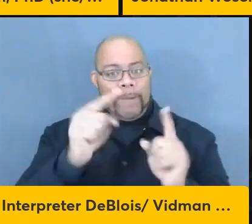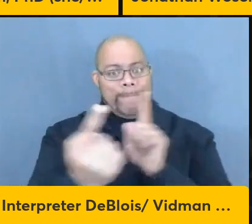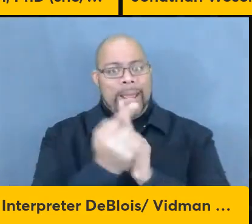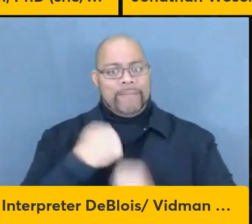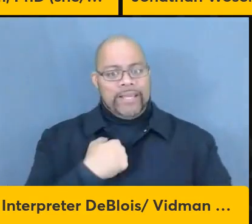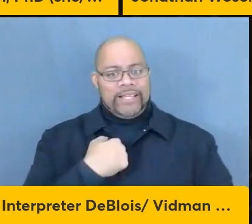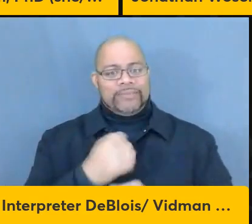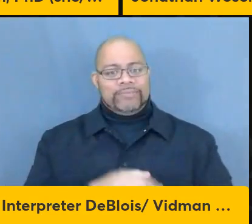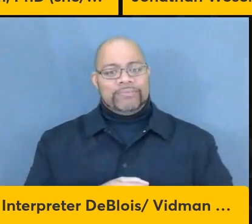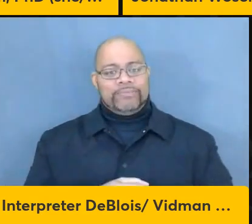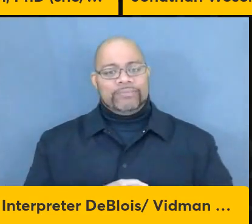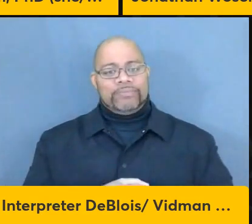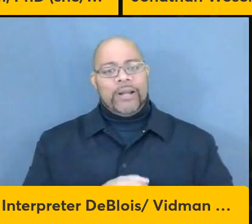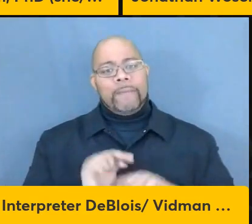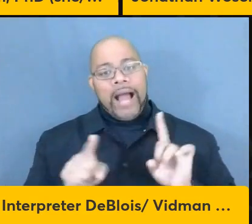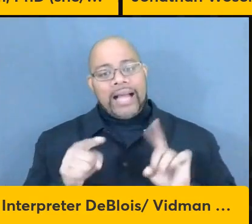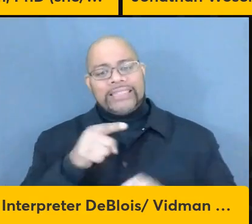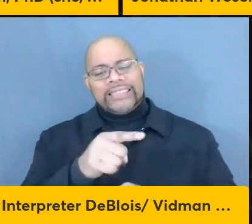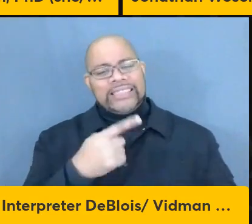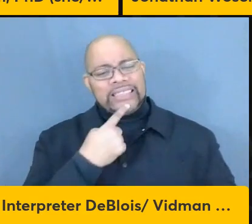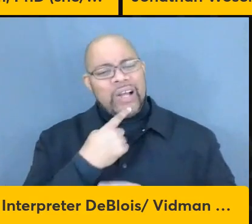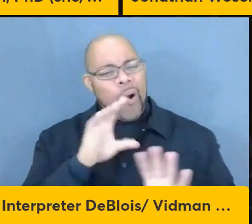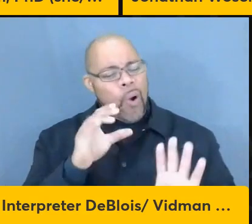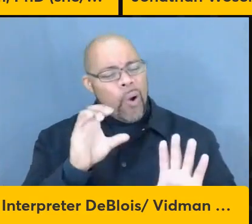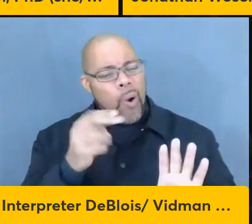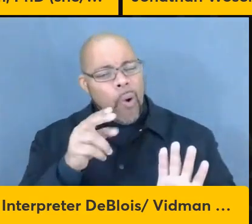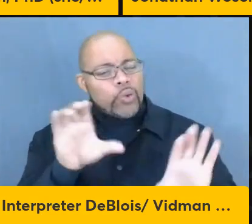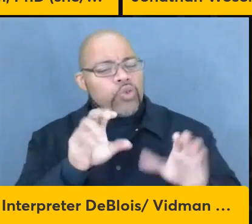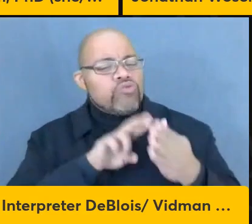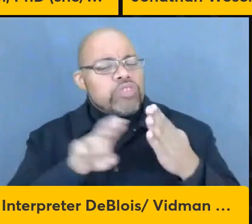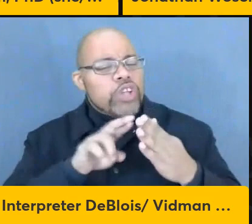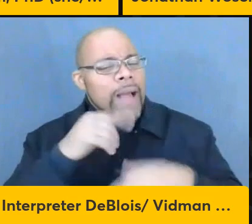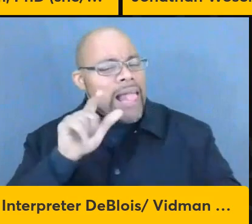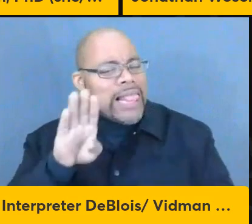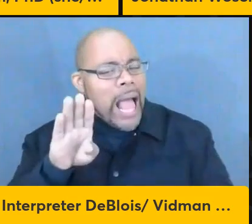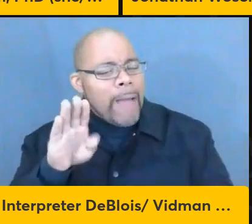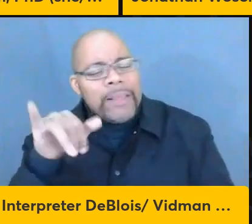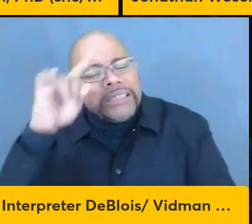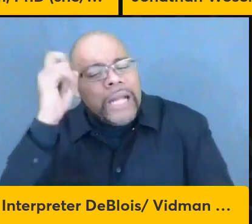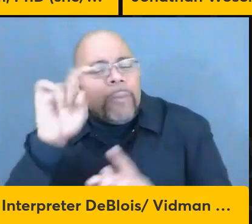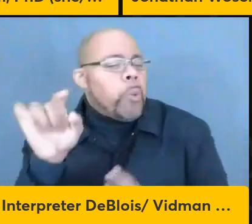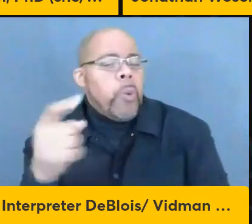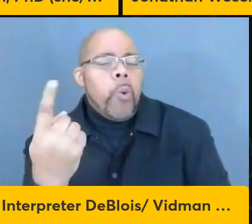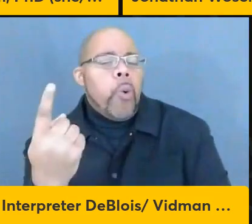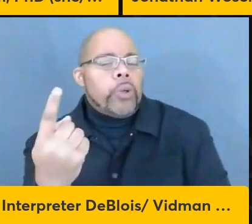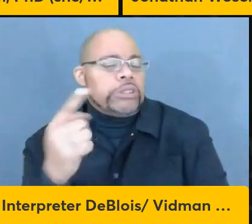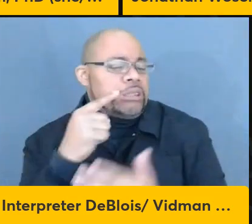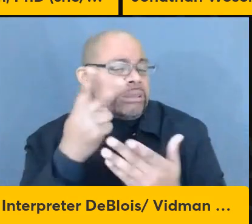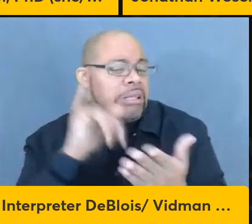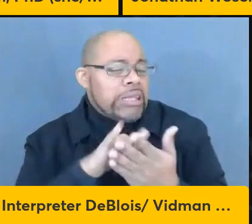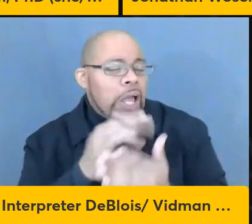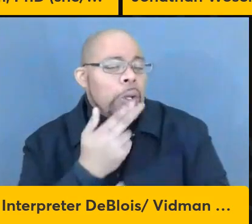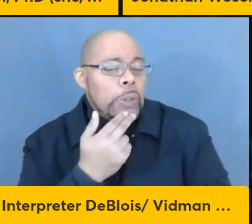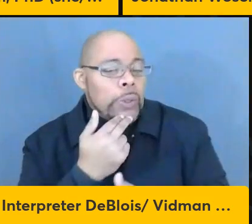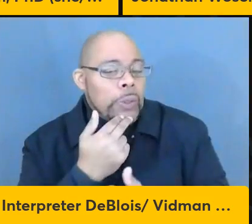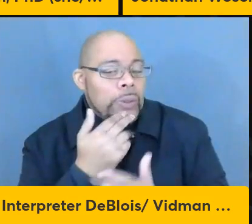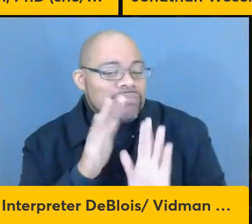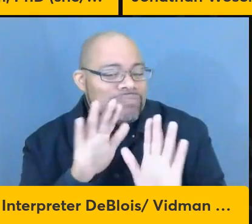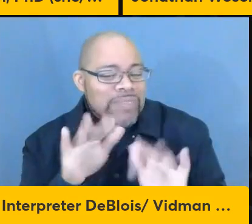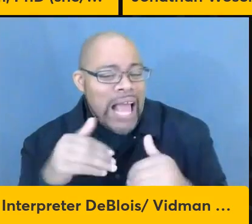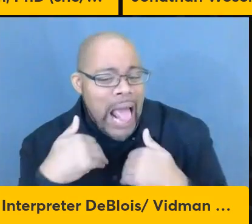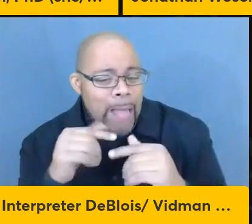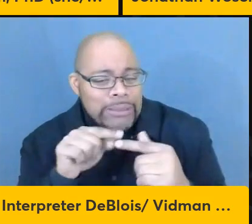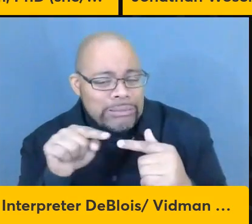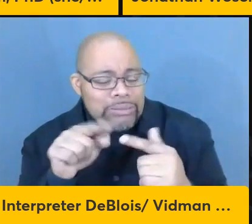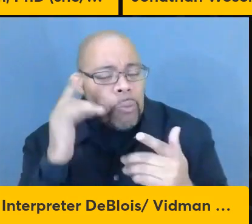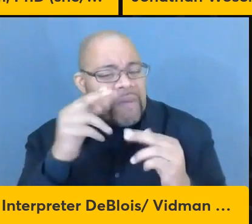me. Mm-hmm. But she was like, oh, just do research in my lab for the summer and check out these cute anemones. And